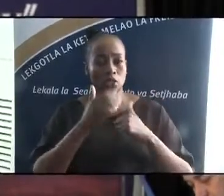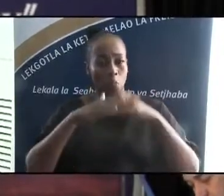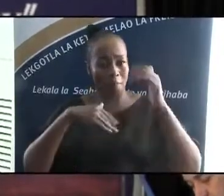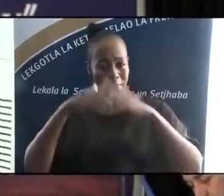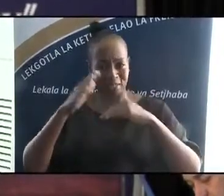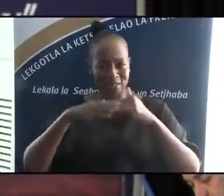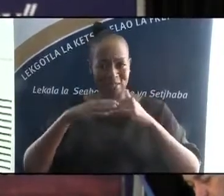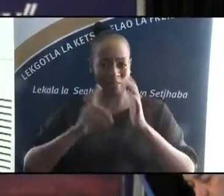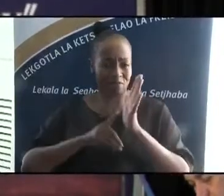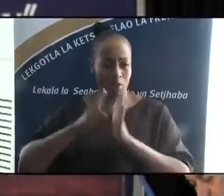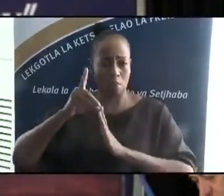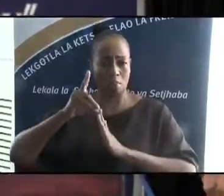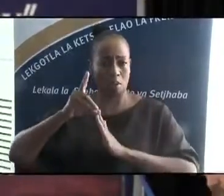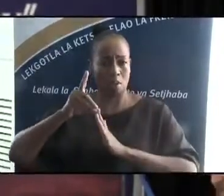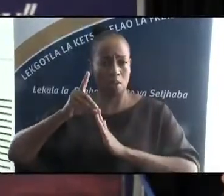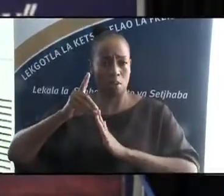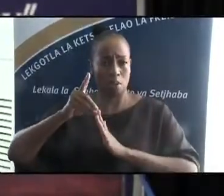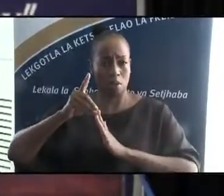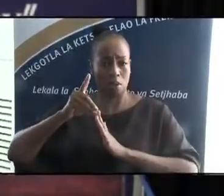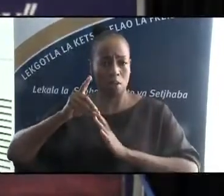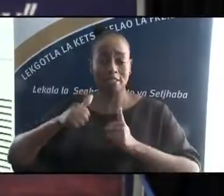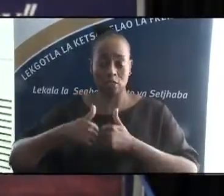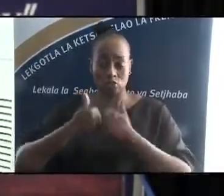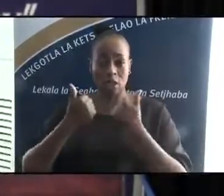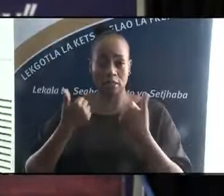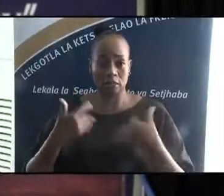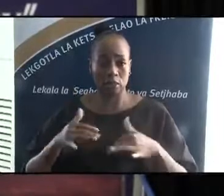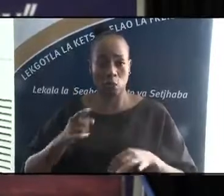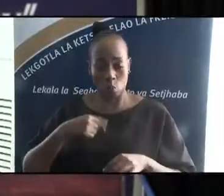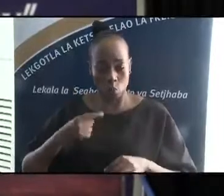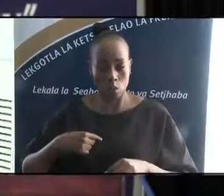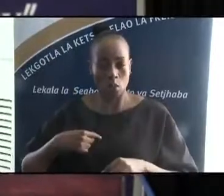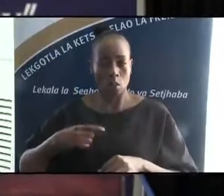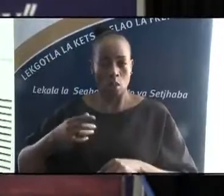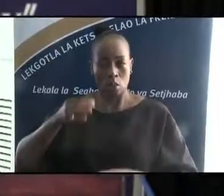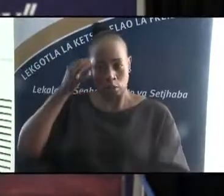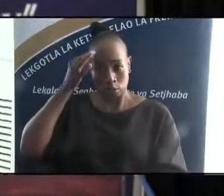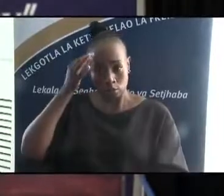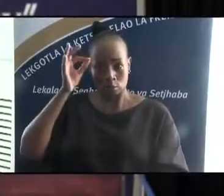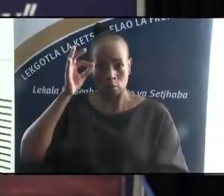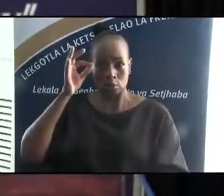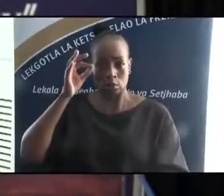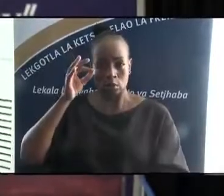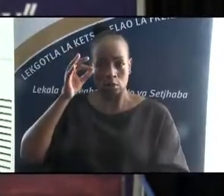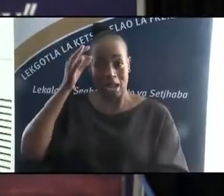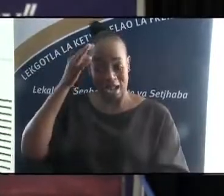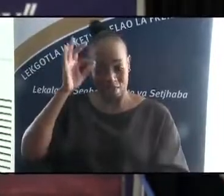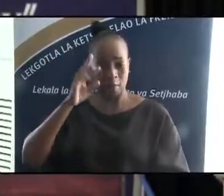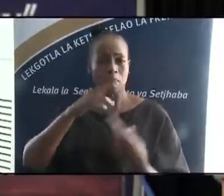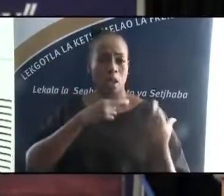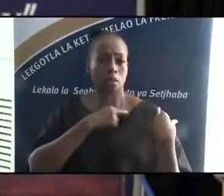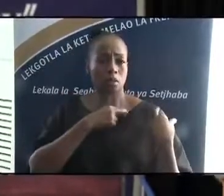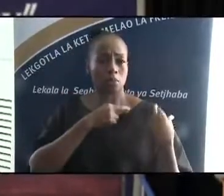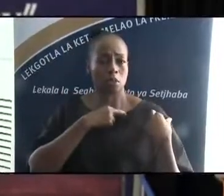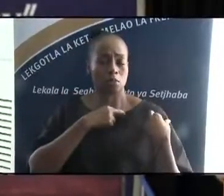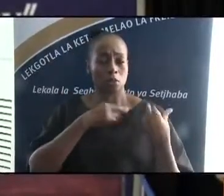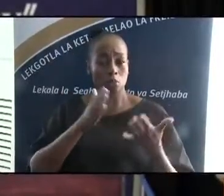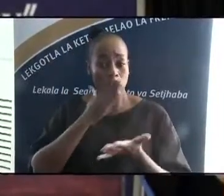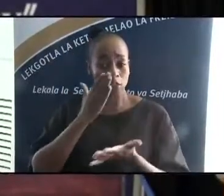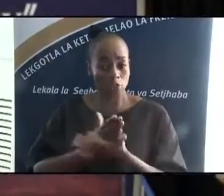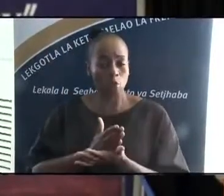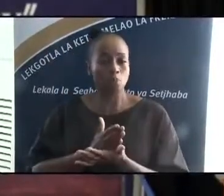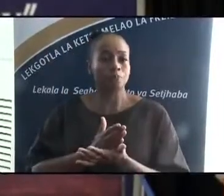infrastructure development. As the executive, we hold departments accountable on quarterly review processes in